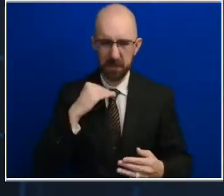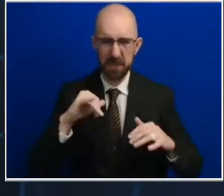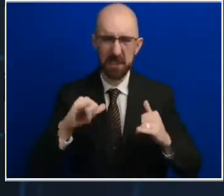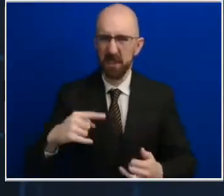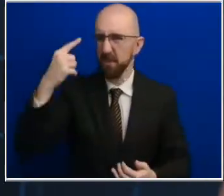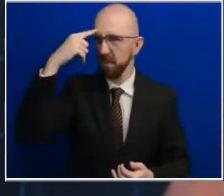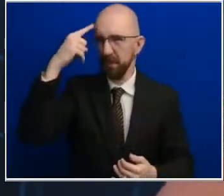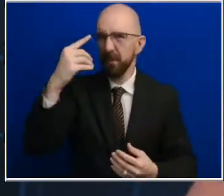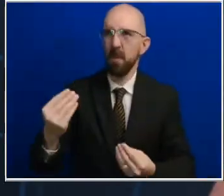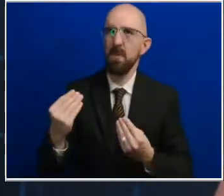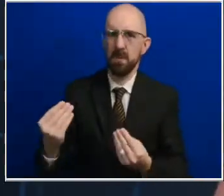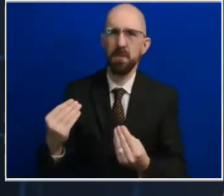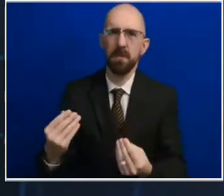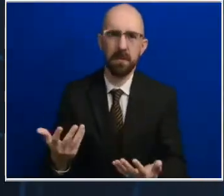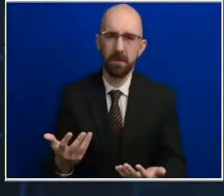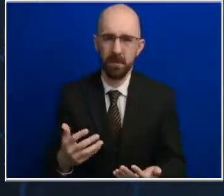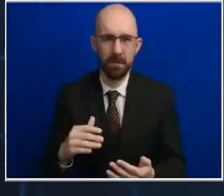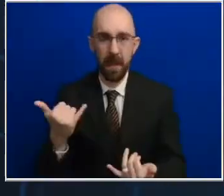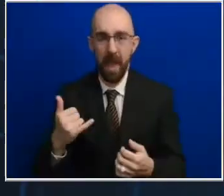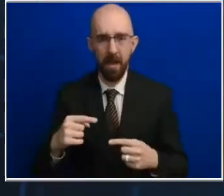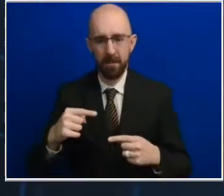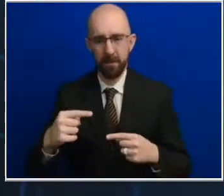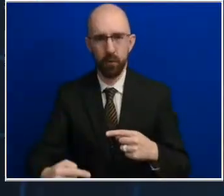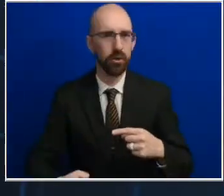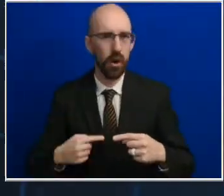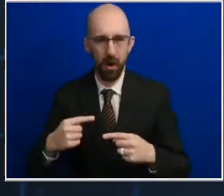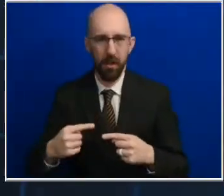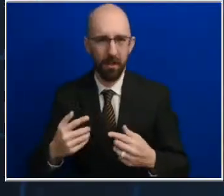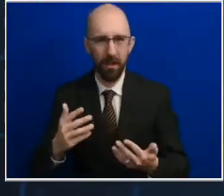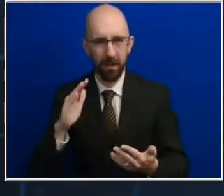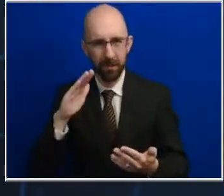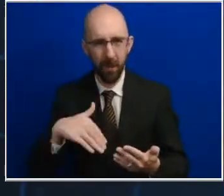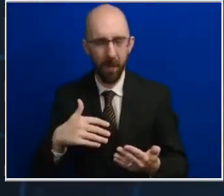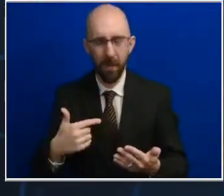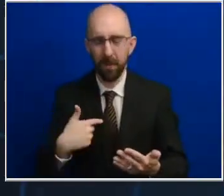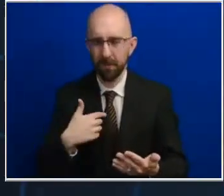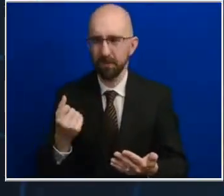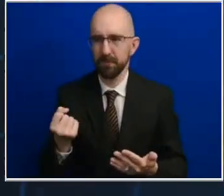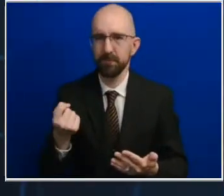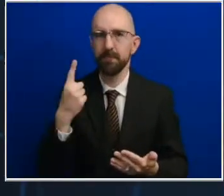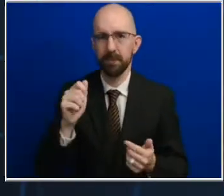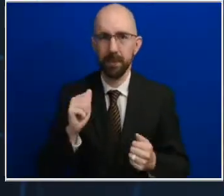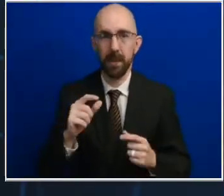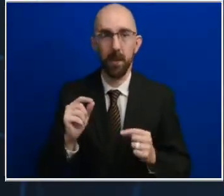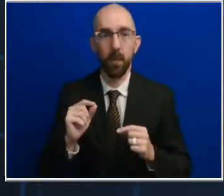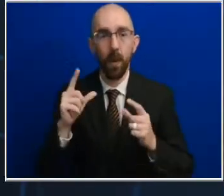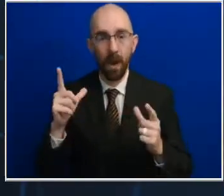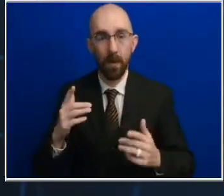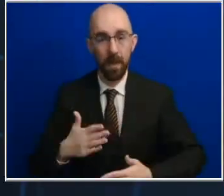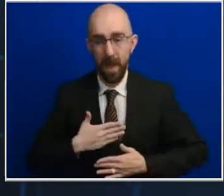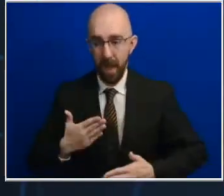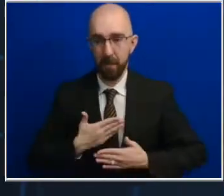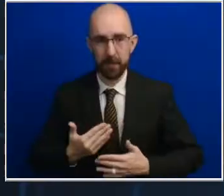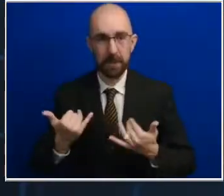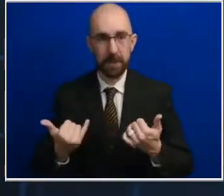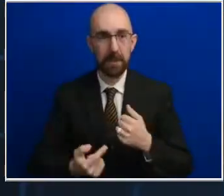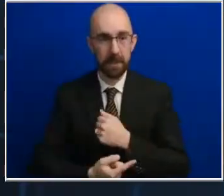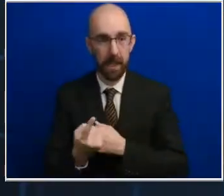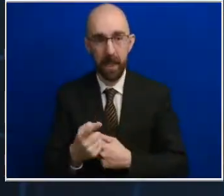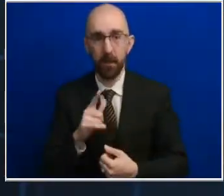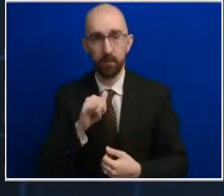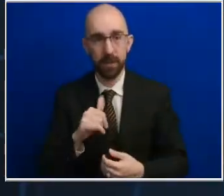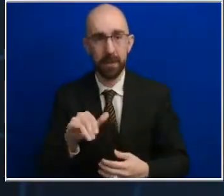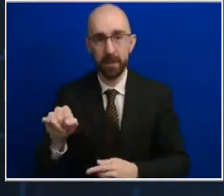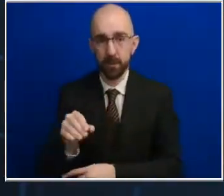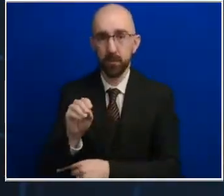And full circle, you know, so I could wake up and be as happy as I am today, you know what I mean, and be as joyful as I am,